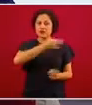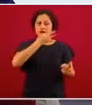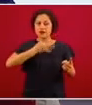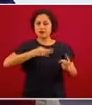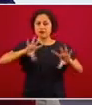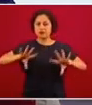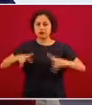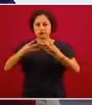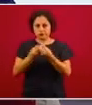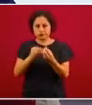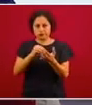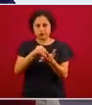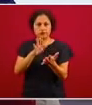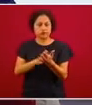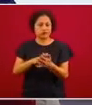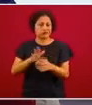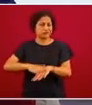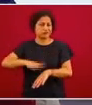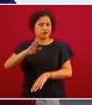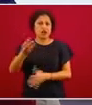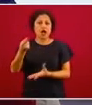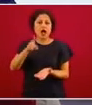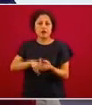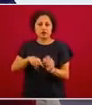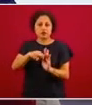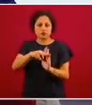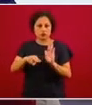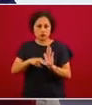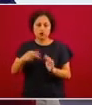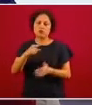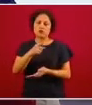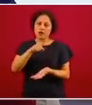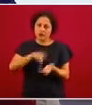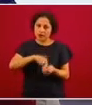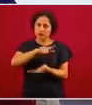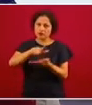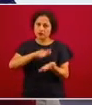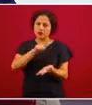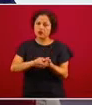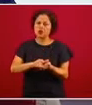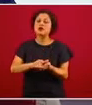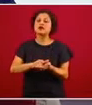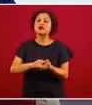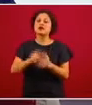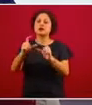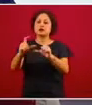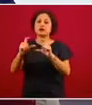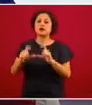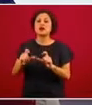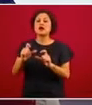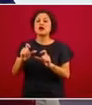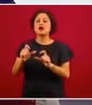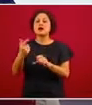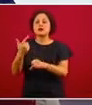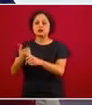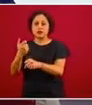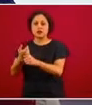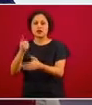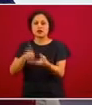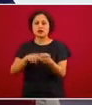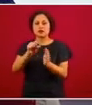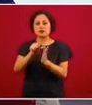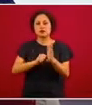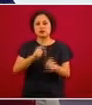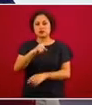monitor not only COVID, but over 150 different diseases that are constantly being monitored in Mexico according to the